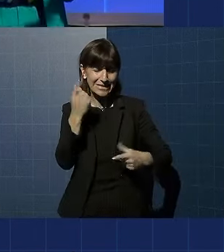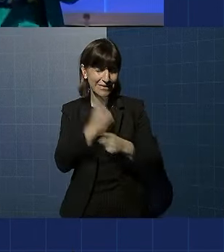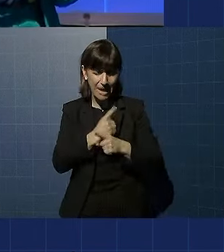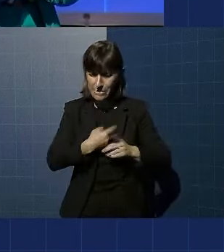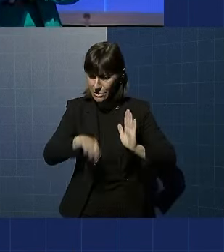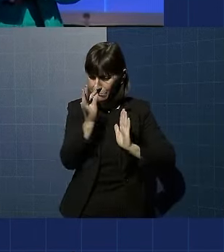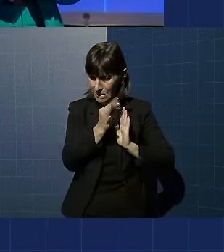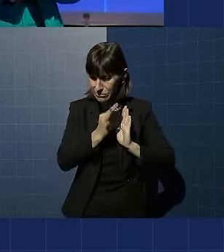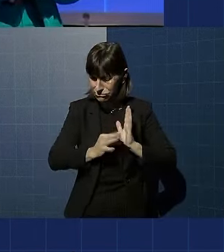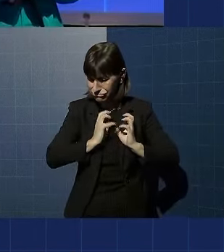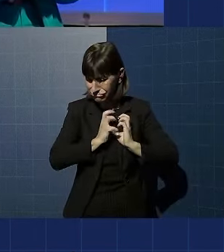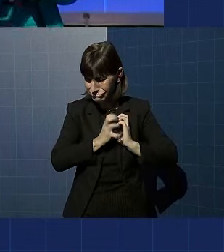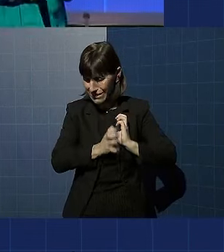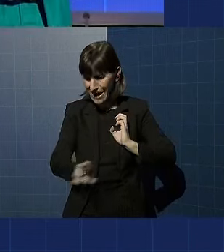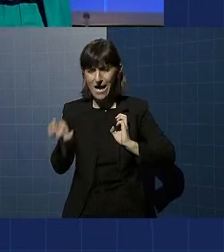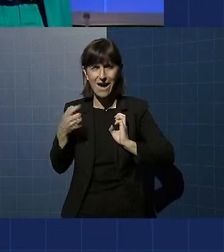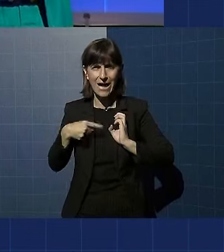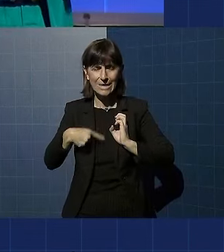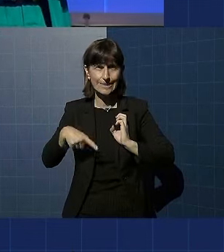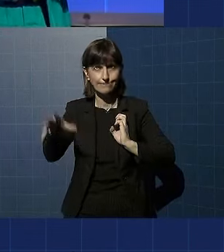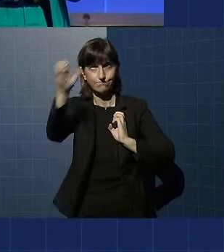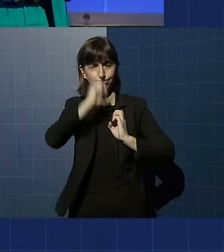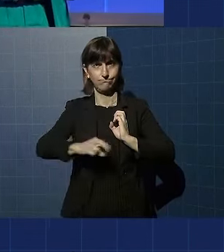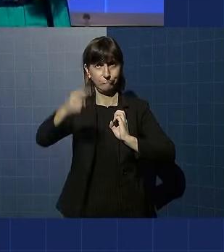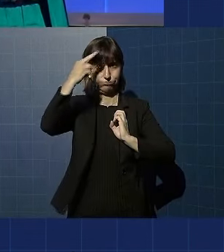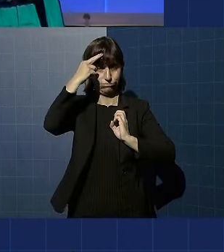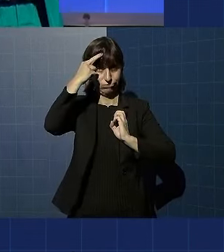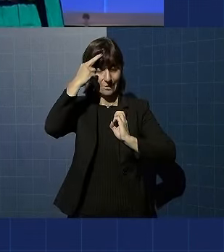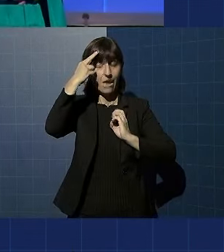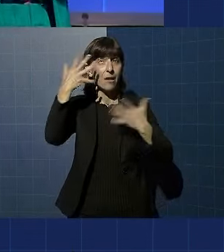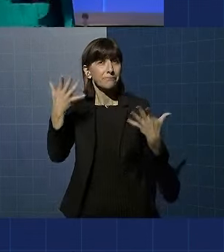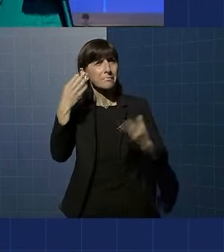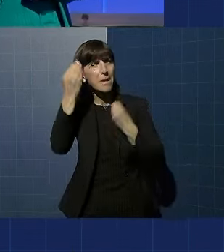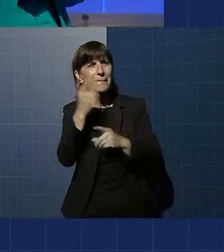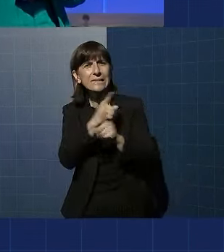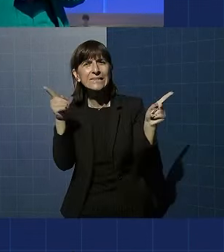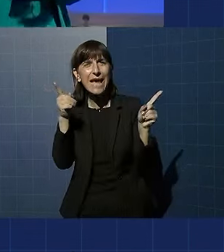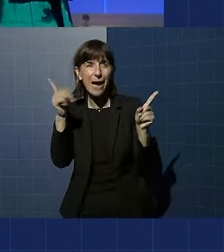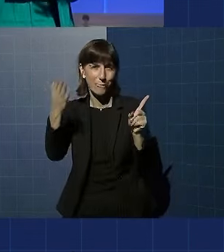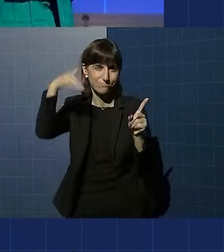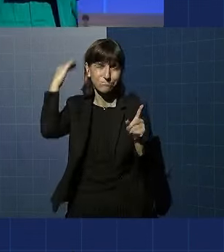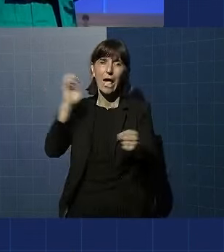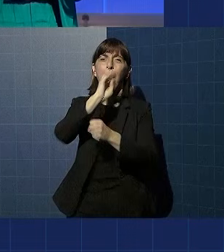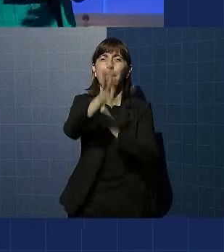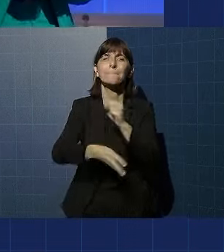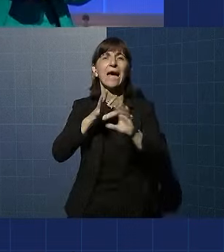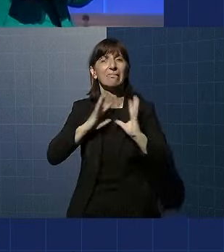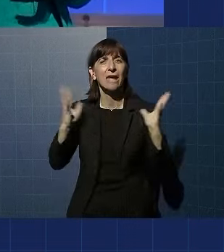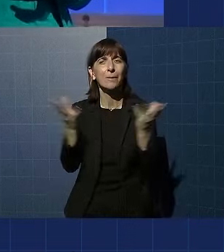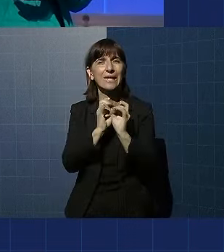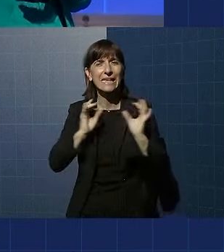Again, think of the COVID crisis that we had. Everybody was closed indoors. This is not the nicest feeling. Well, imagine doing